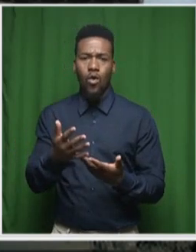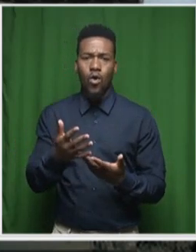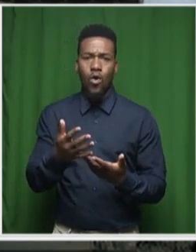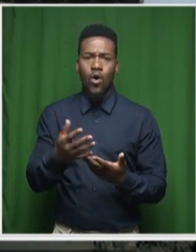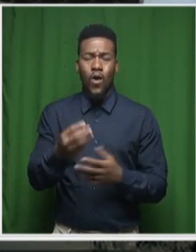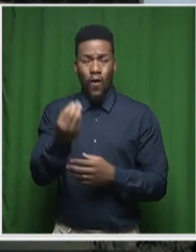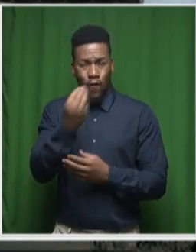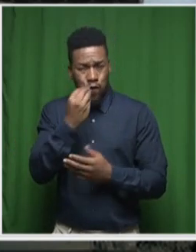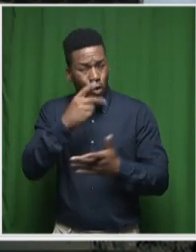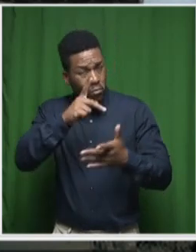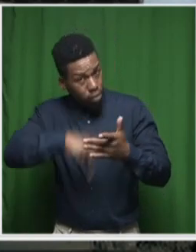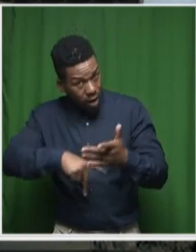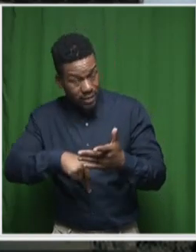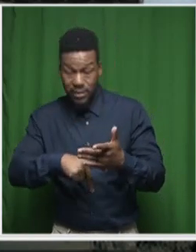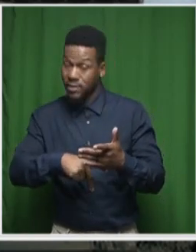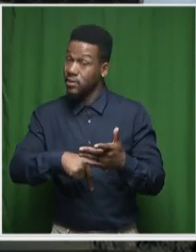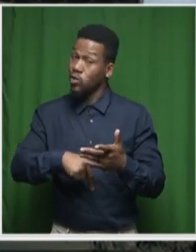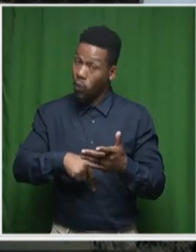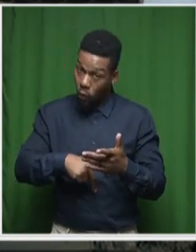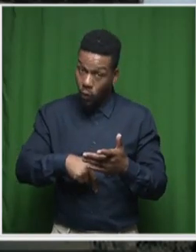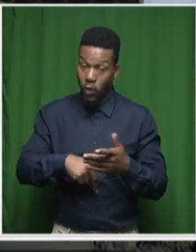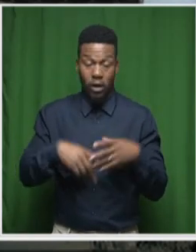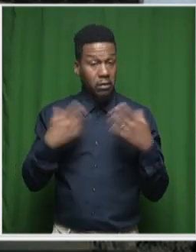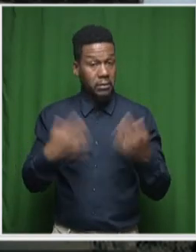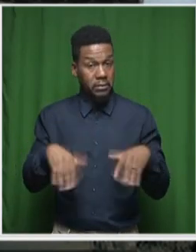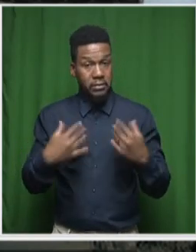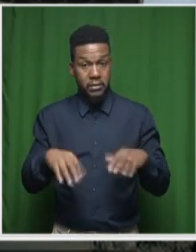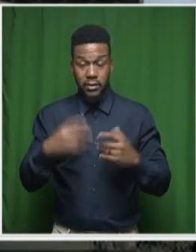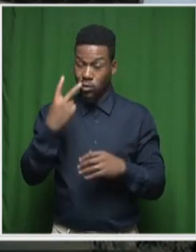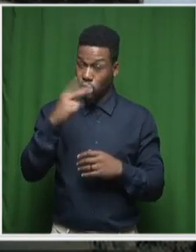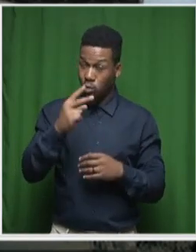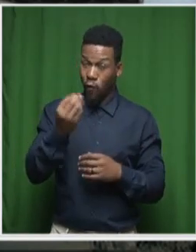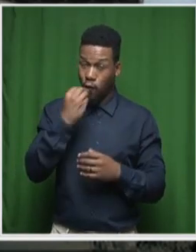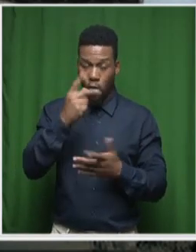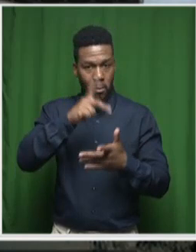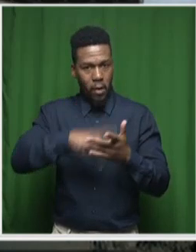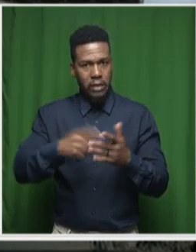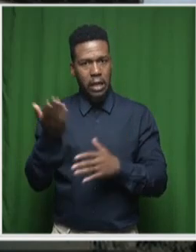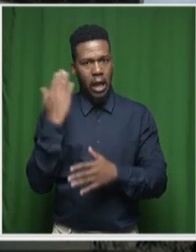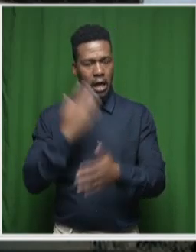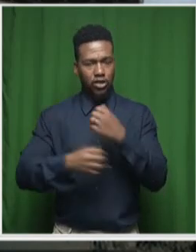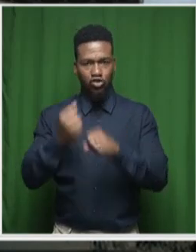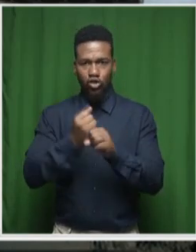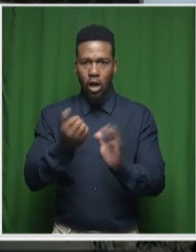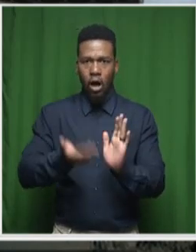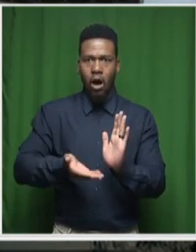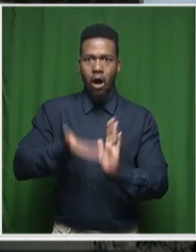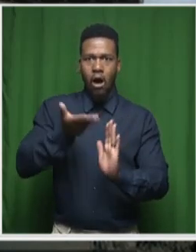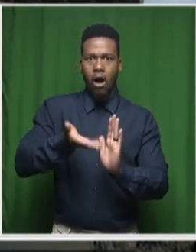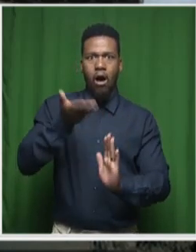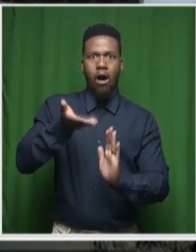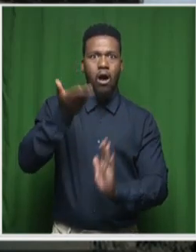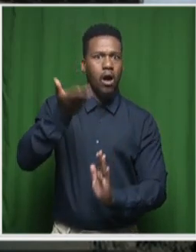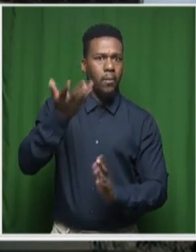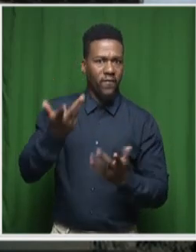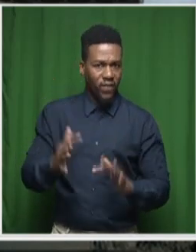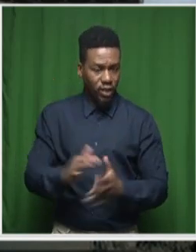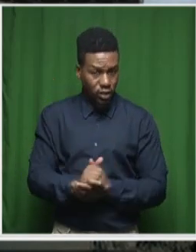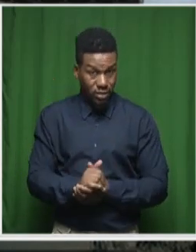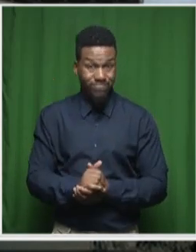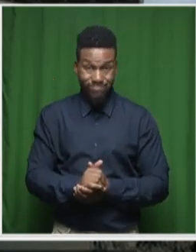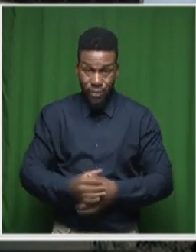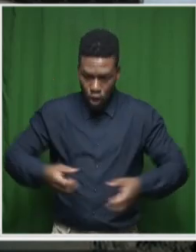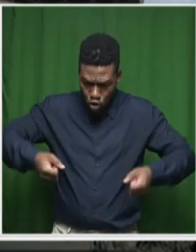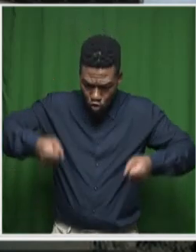food prices. I mean, we saw the food prices in 2023 go really high up, grocery